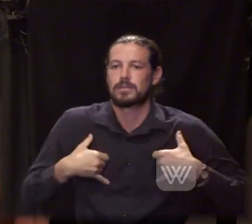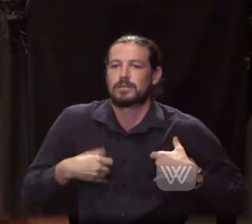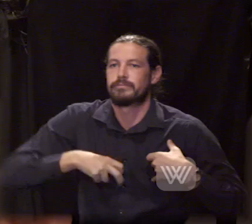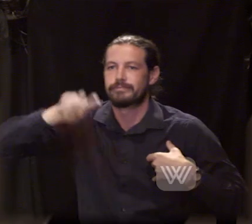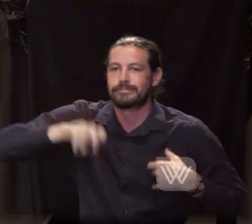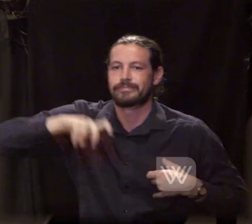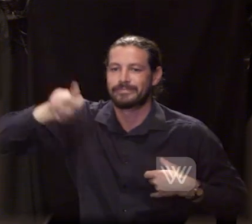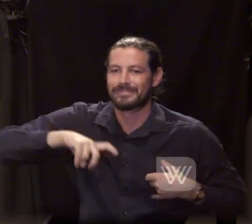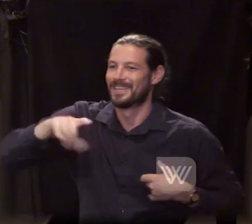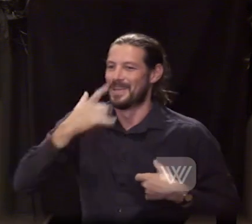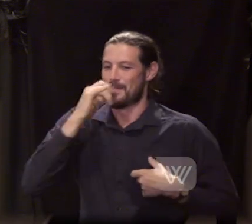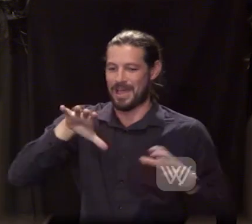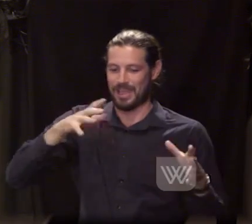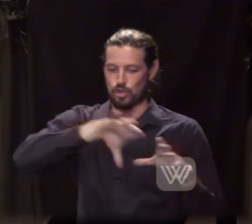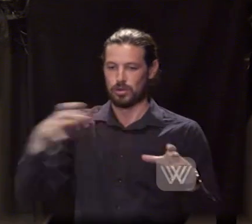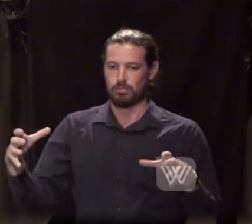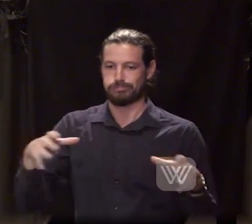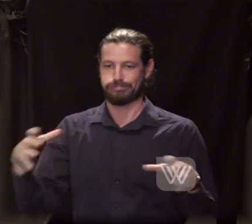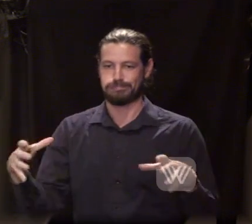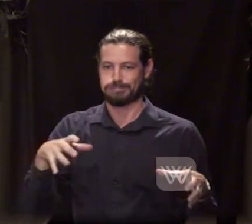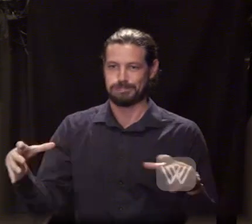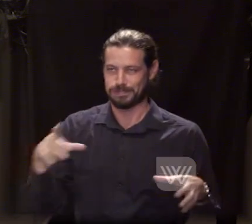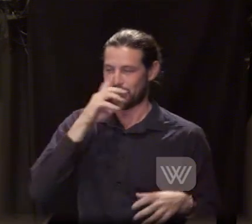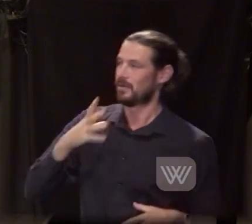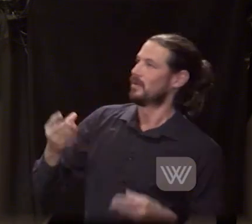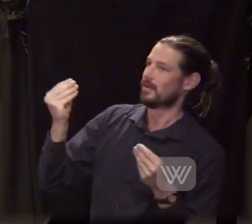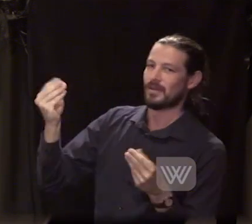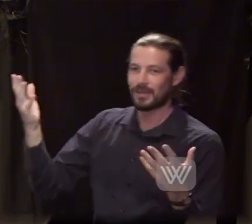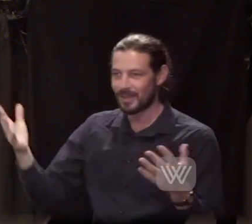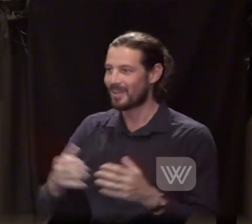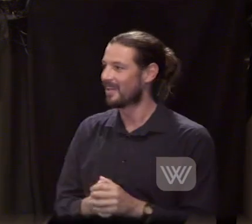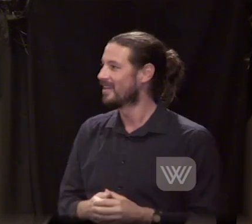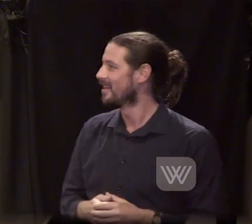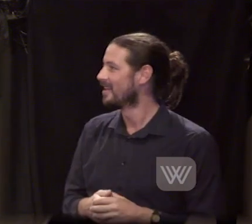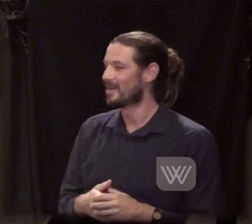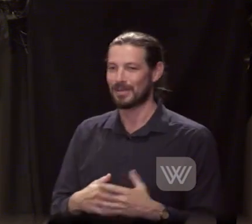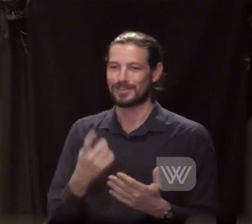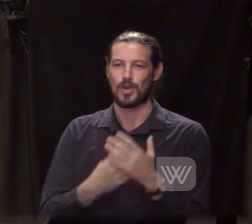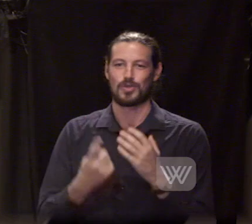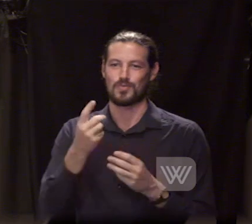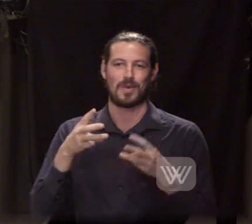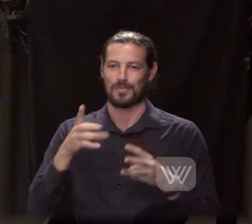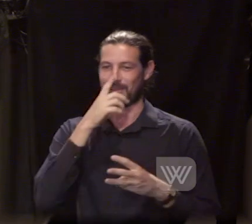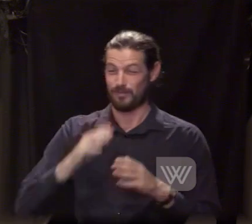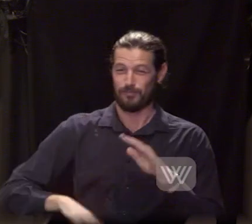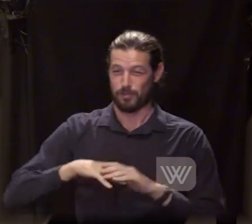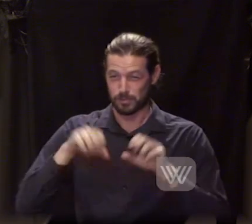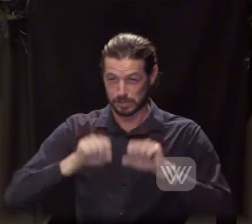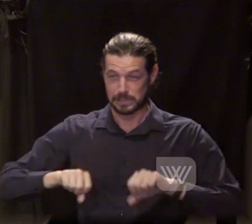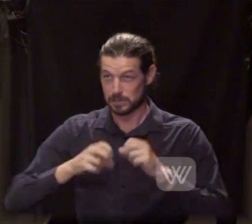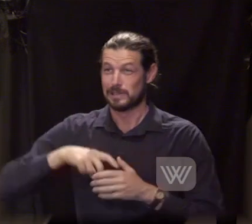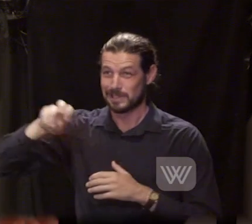mad at me when I do that because it's like the only way you can actually get like an elevation gain. So it was good to do,